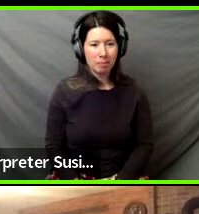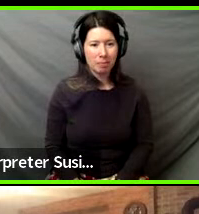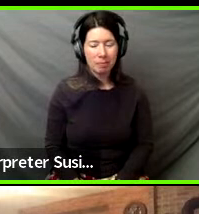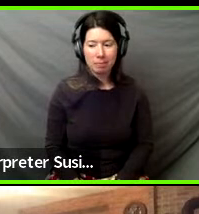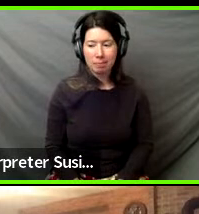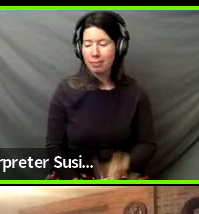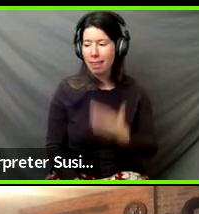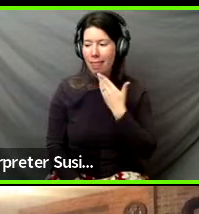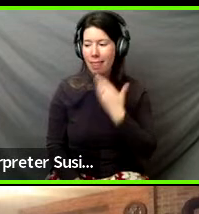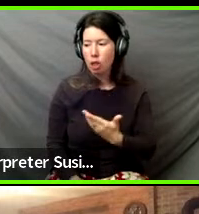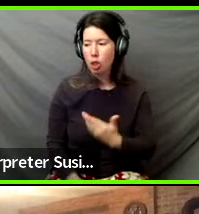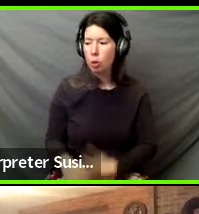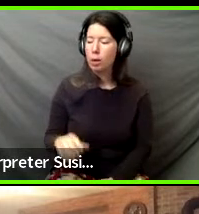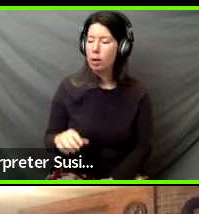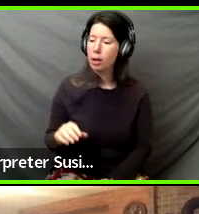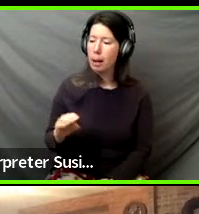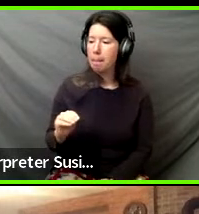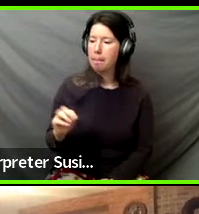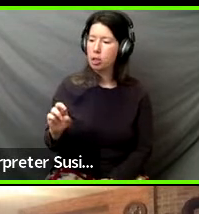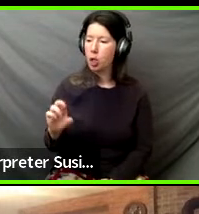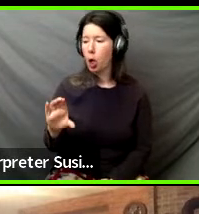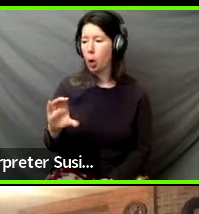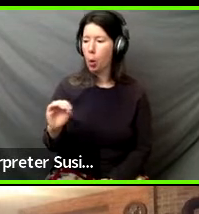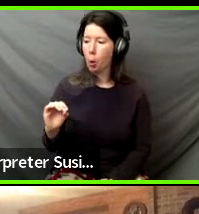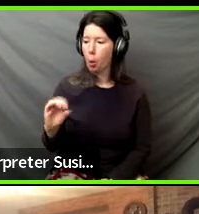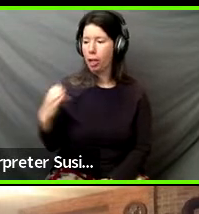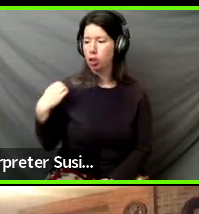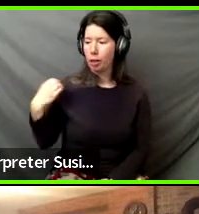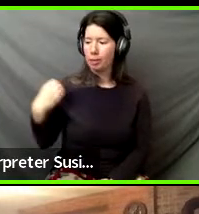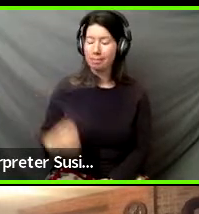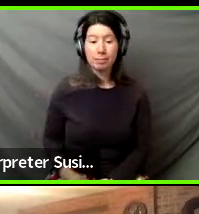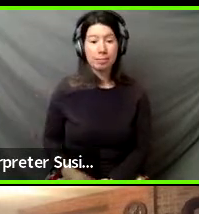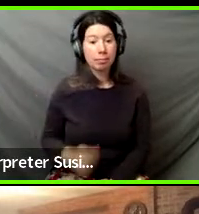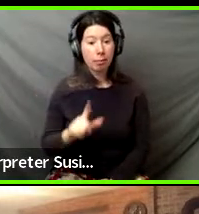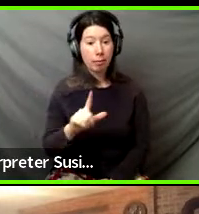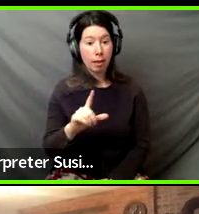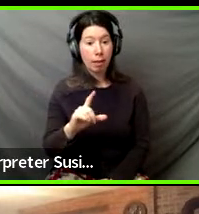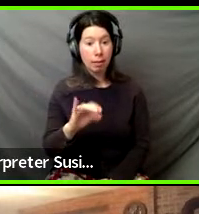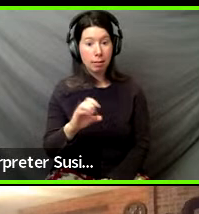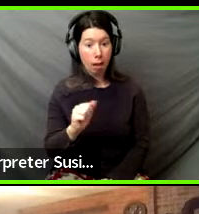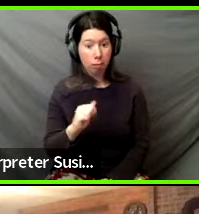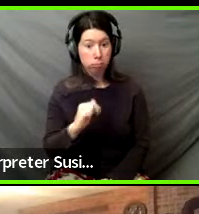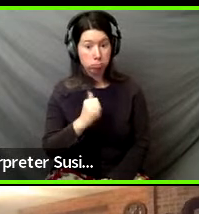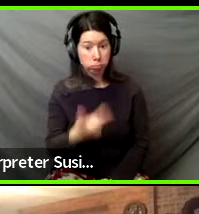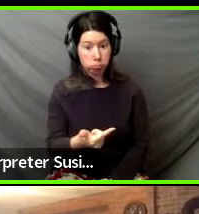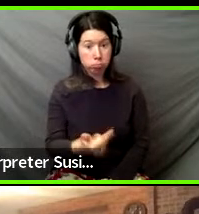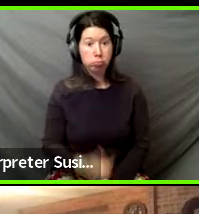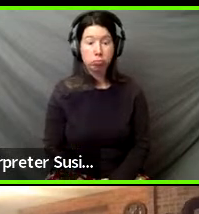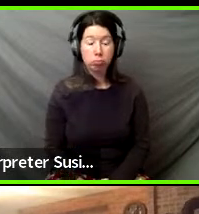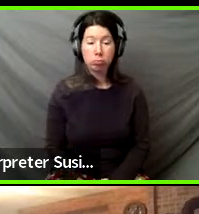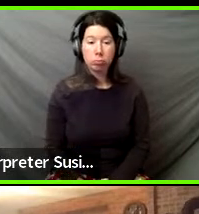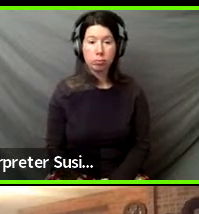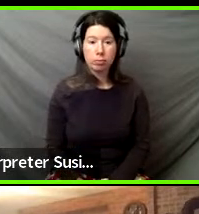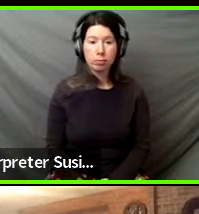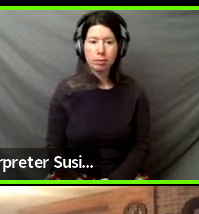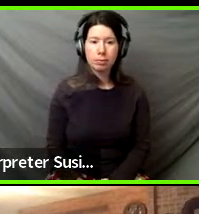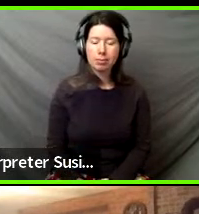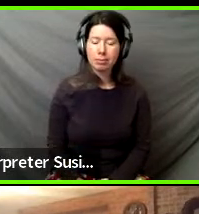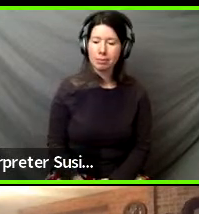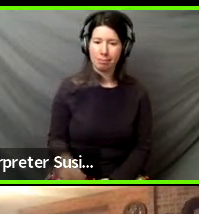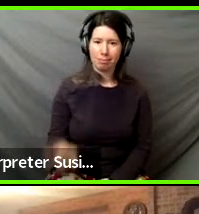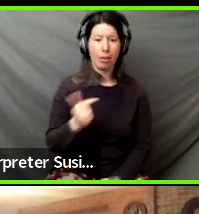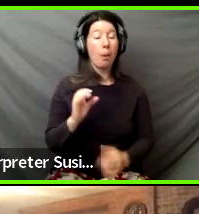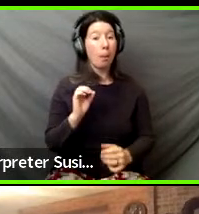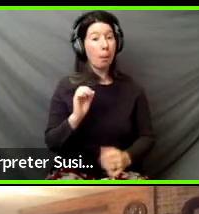Great. Thank you, Mr. Co-Chair. With that, Lisa, we'll turn it over to you for public comment. Okay, and